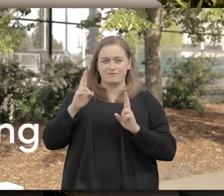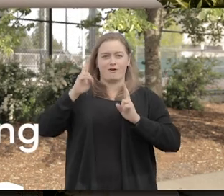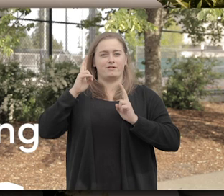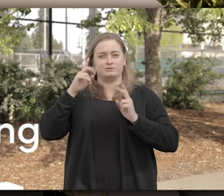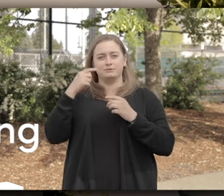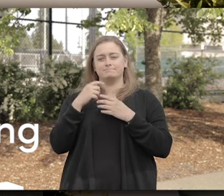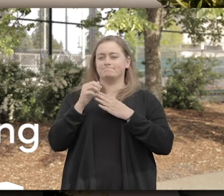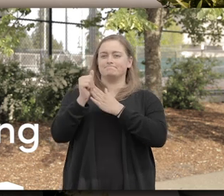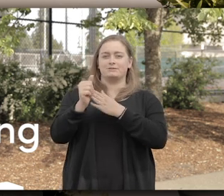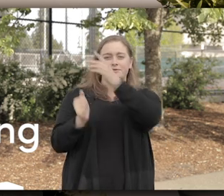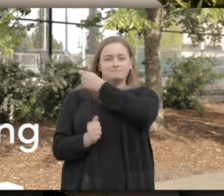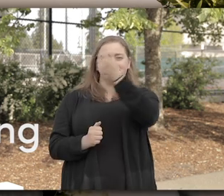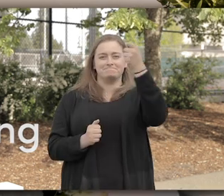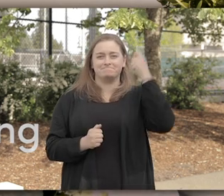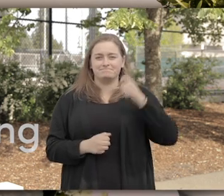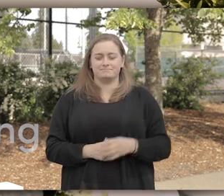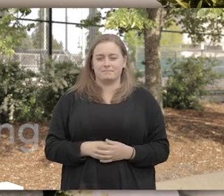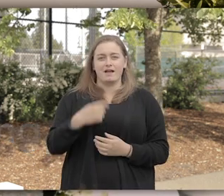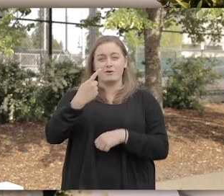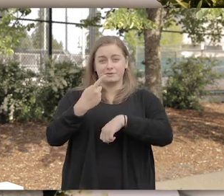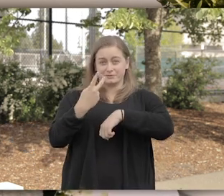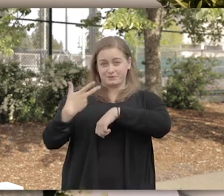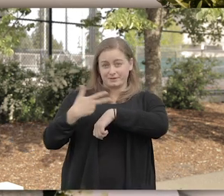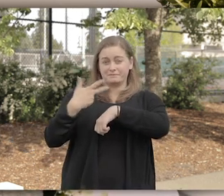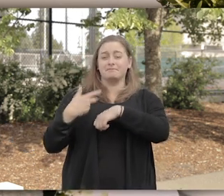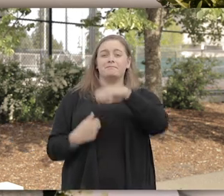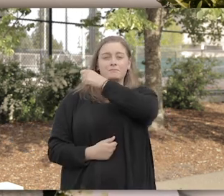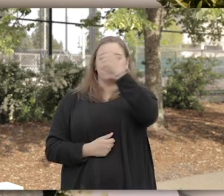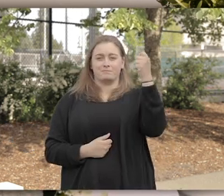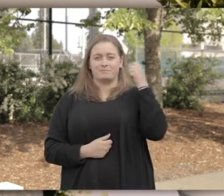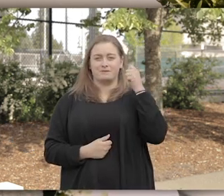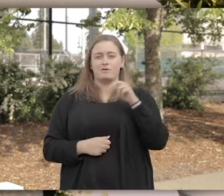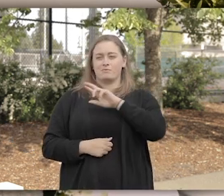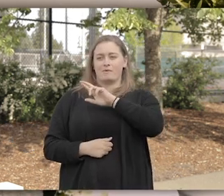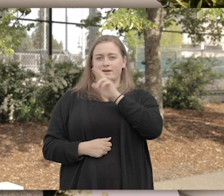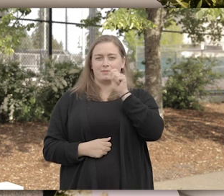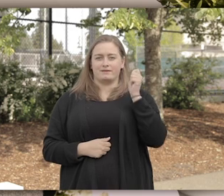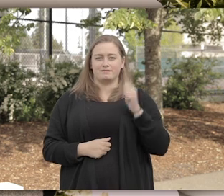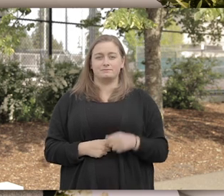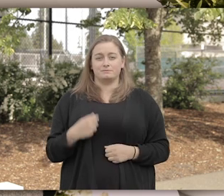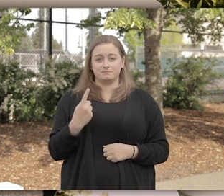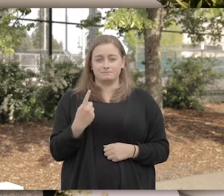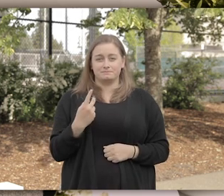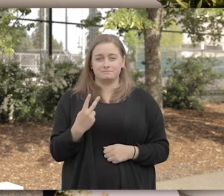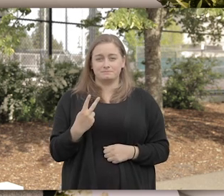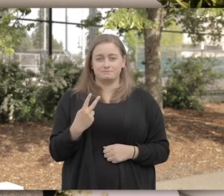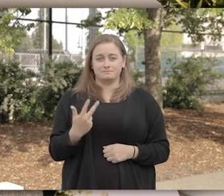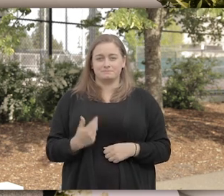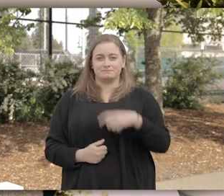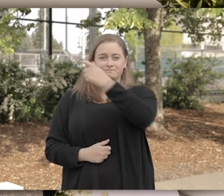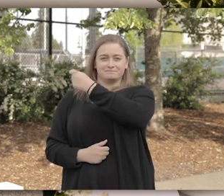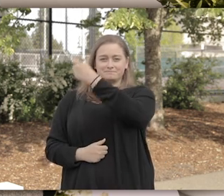to lead you in changing your tassel. On the count of three, change your tassel from the right to the left. One,